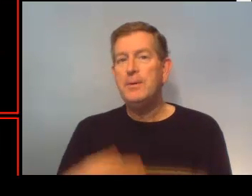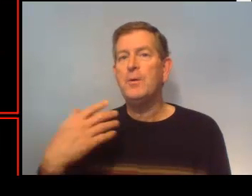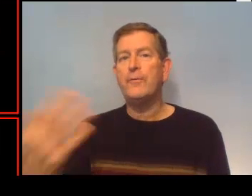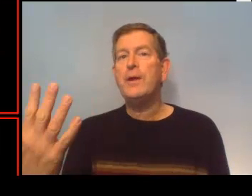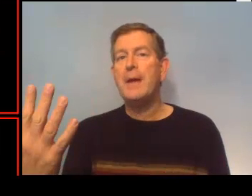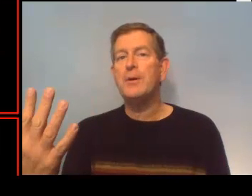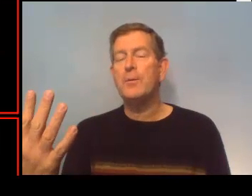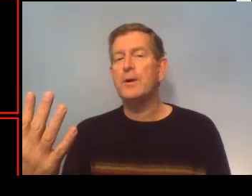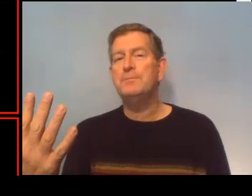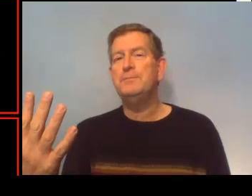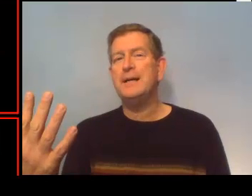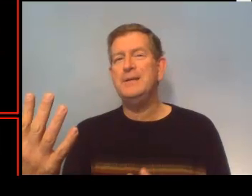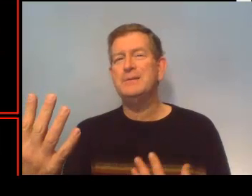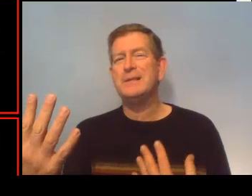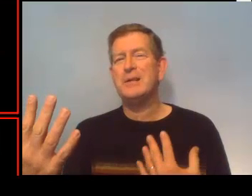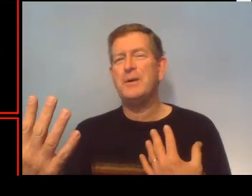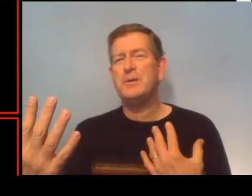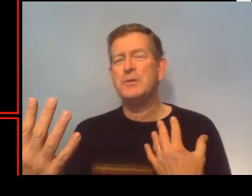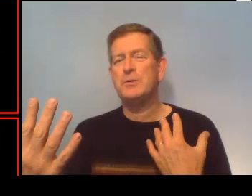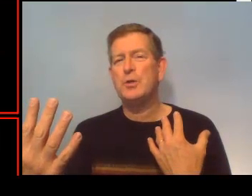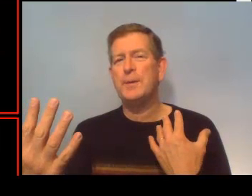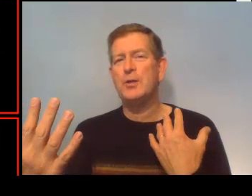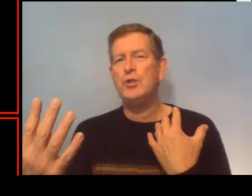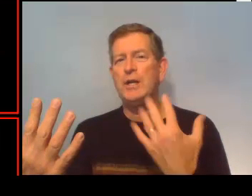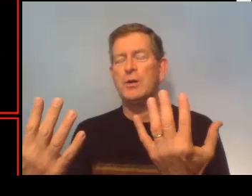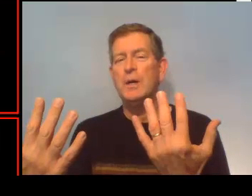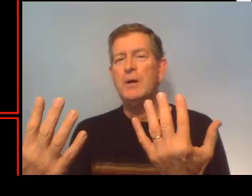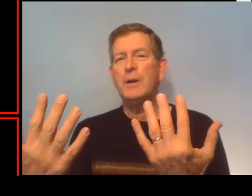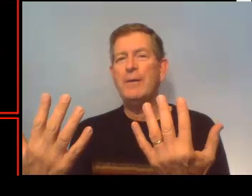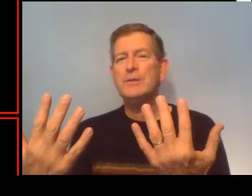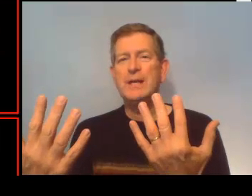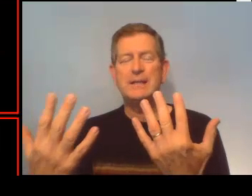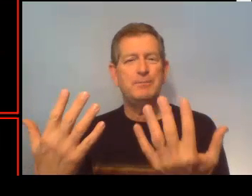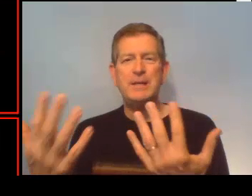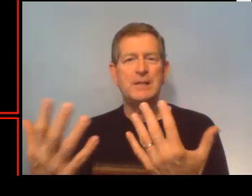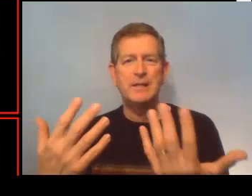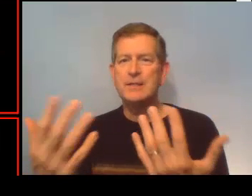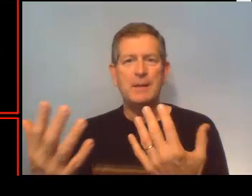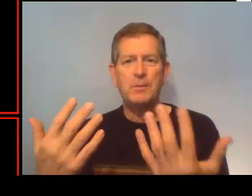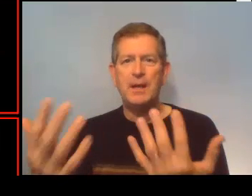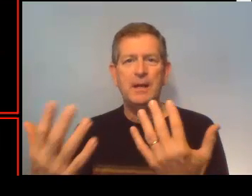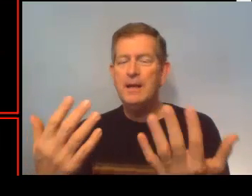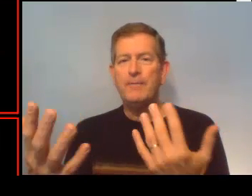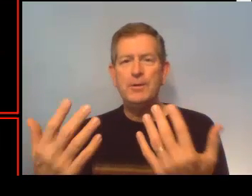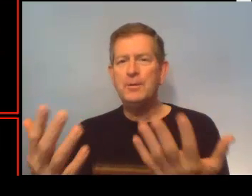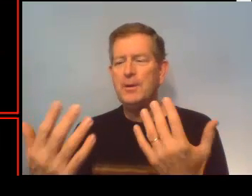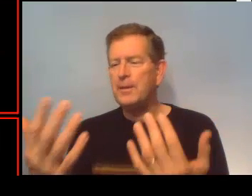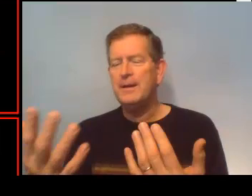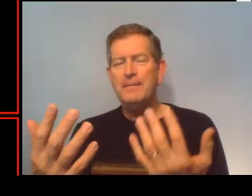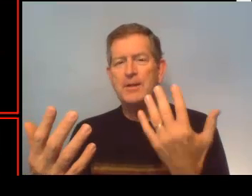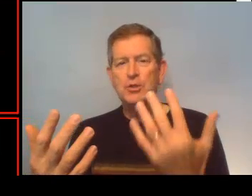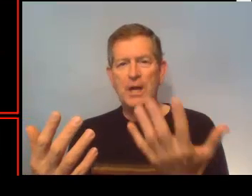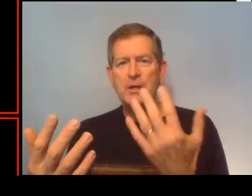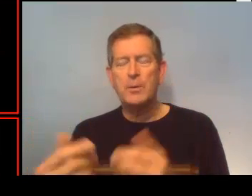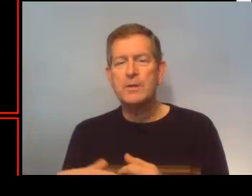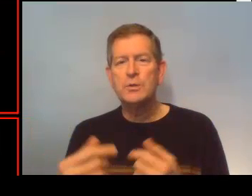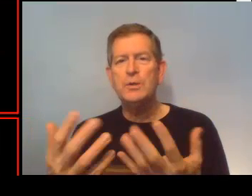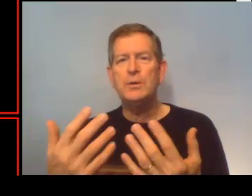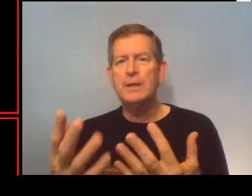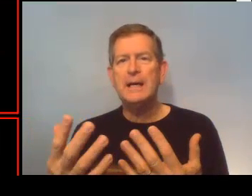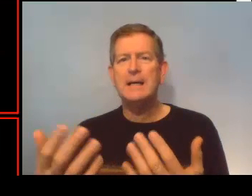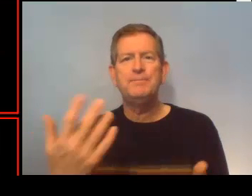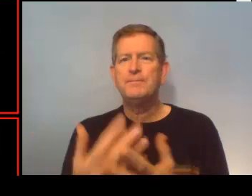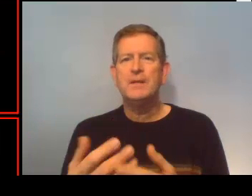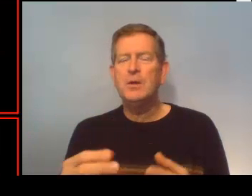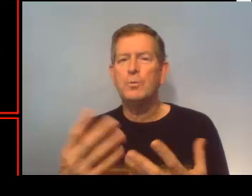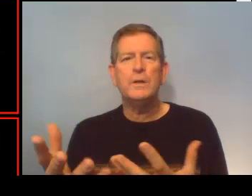Okay, maybe you know the vocabulary word, but you're not quite so sure about the gender. Well, I would say it's basically the same thing. If you don't know the gender, whether it's